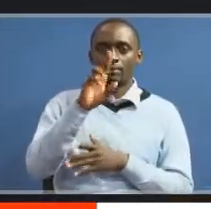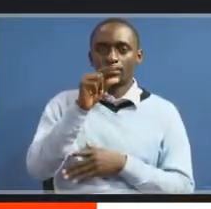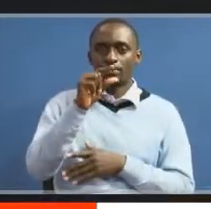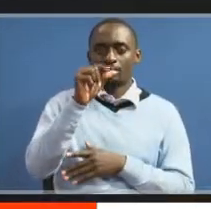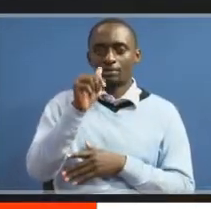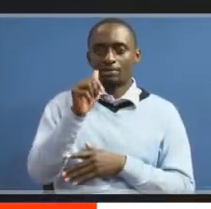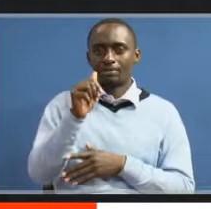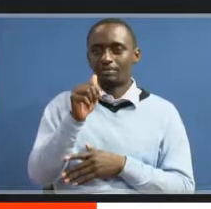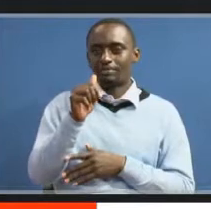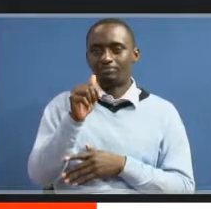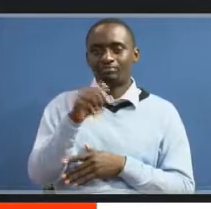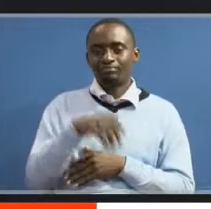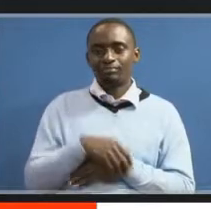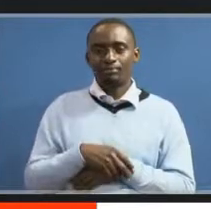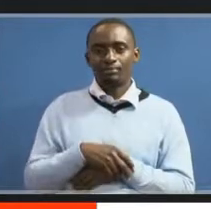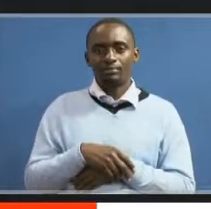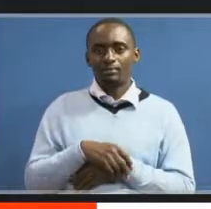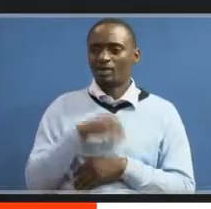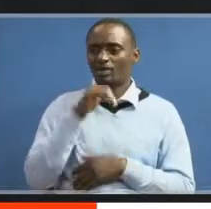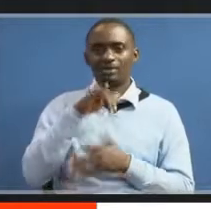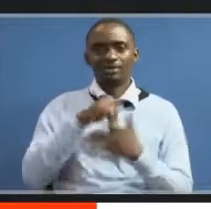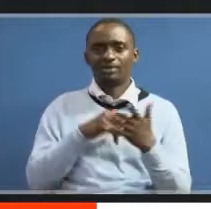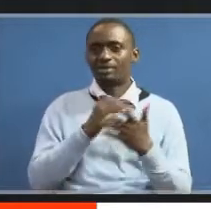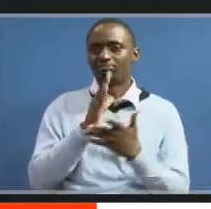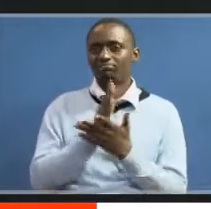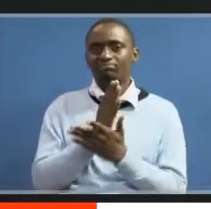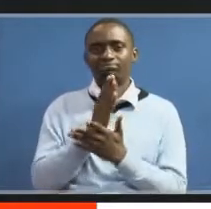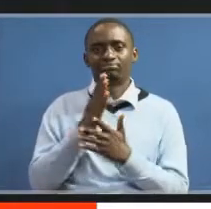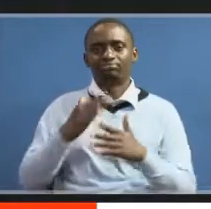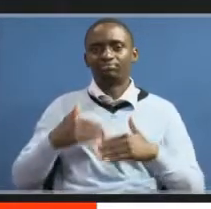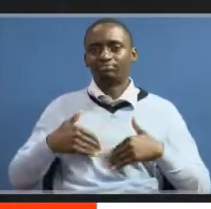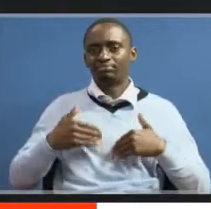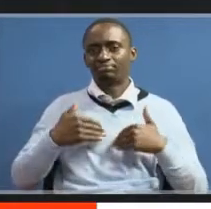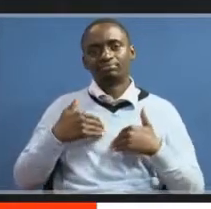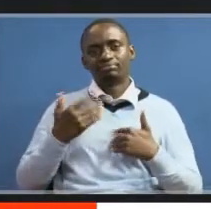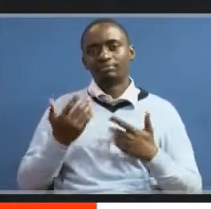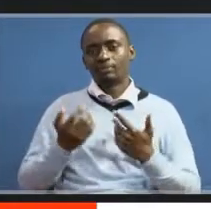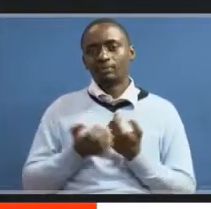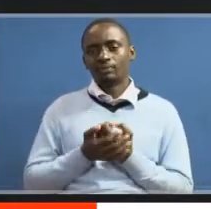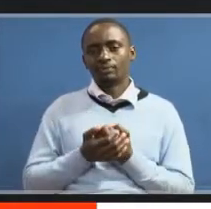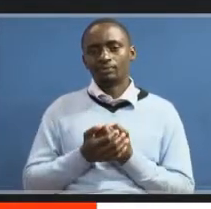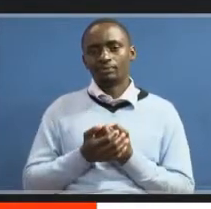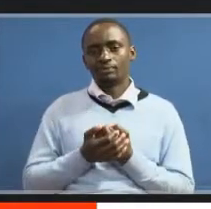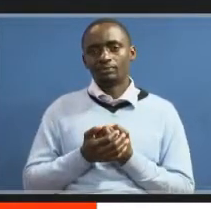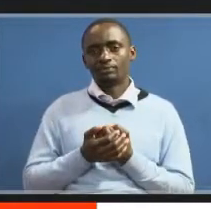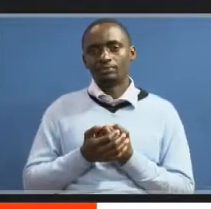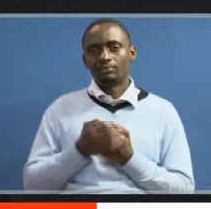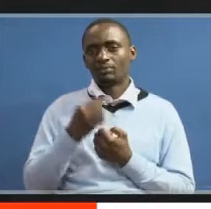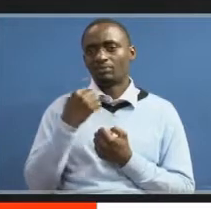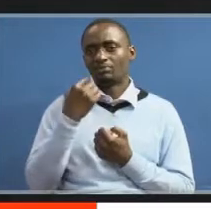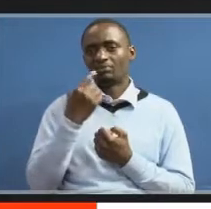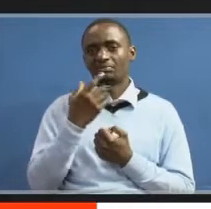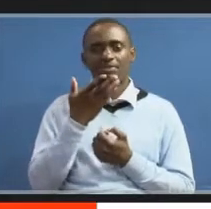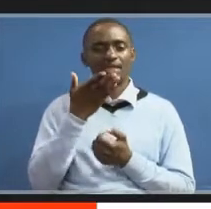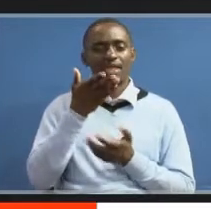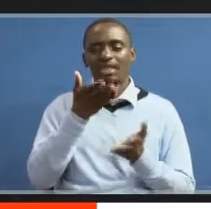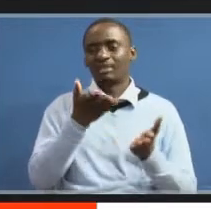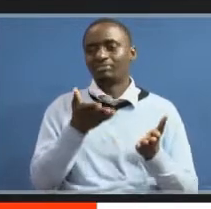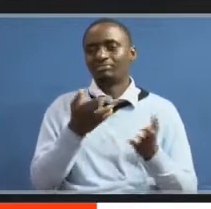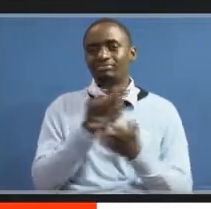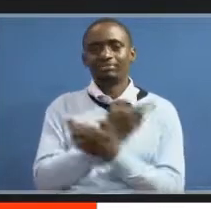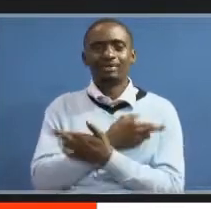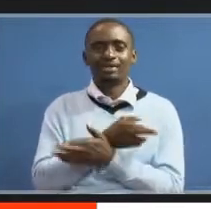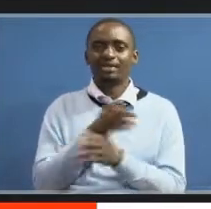he was not just somebody who was domiciled